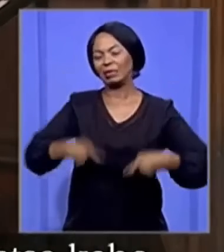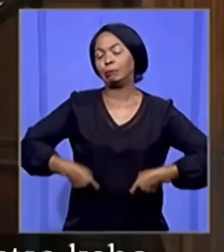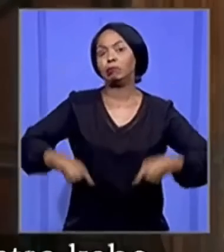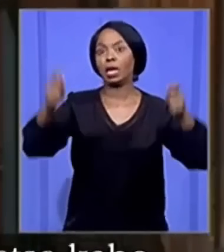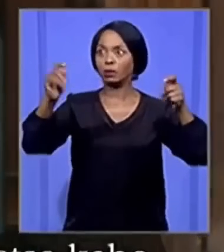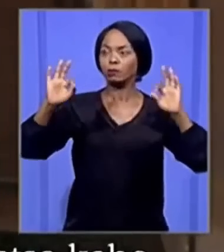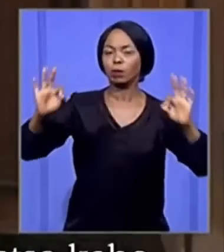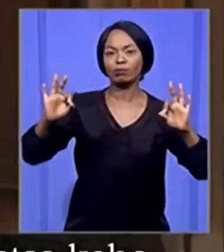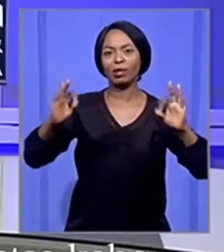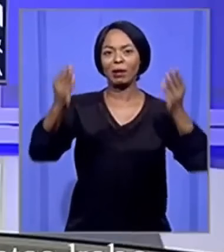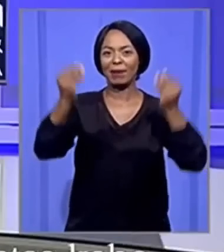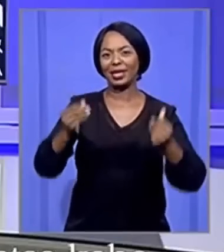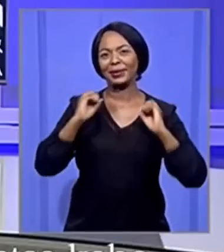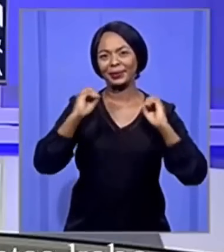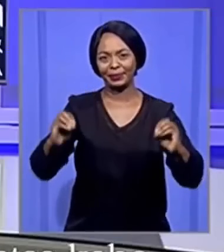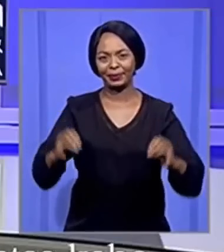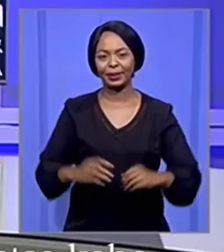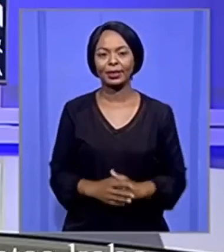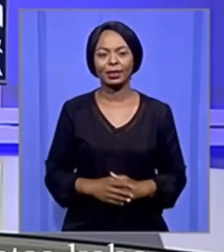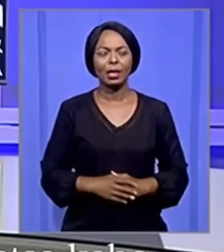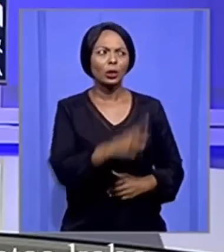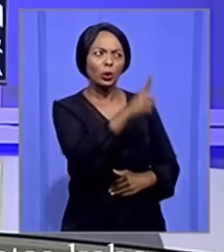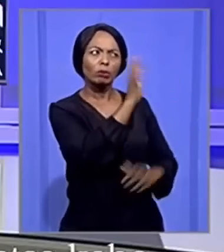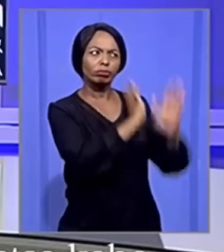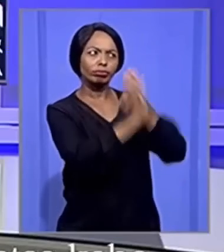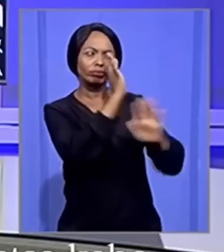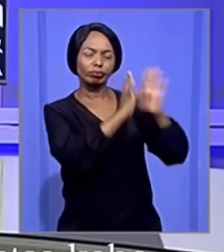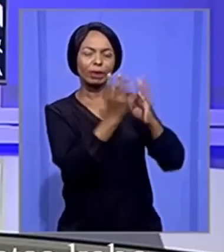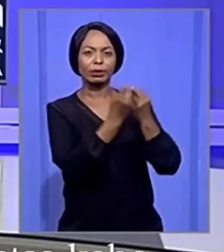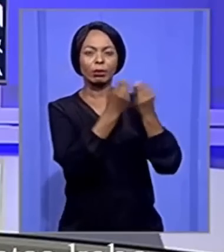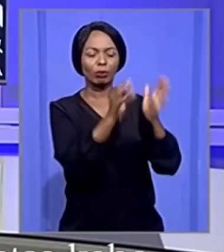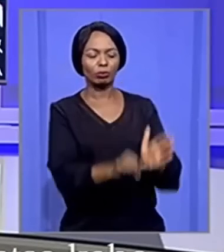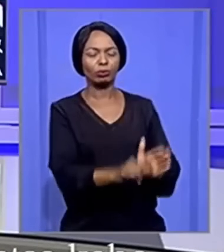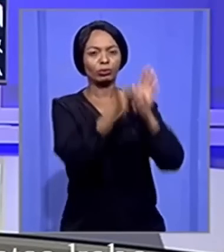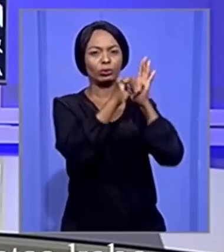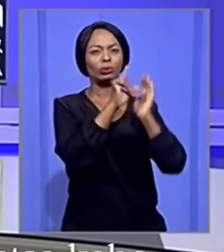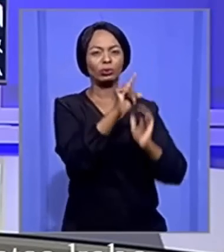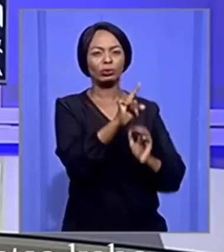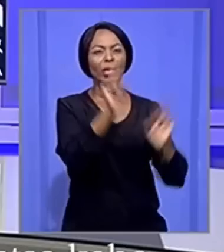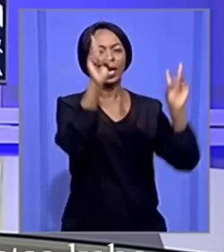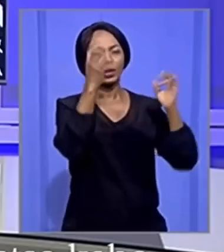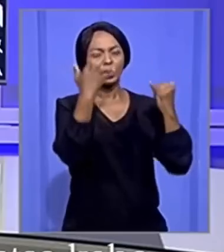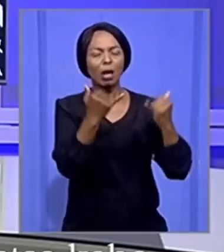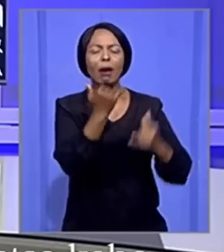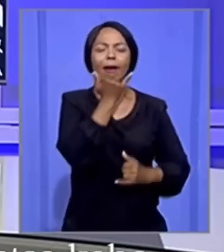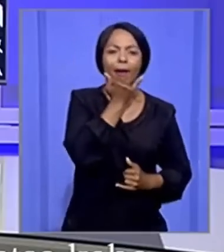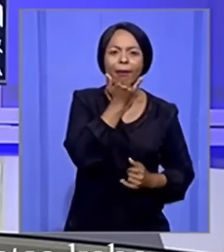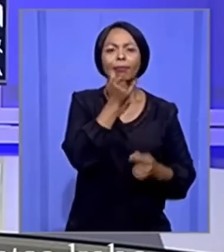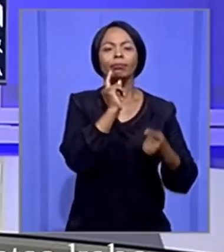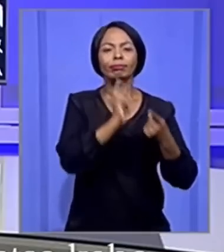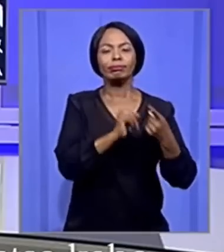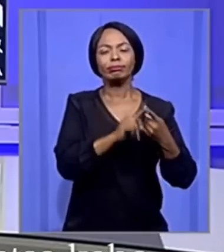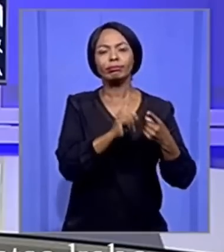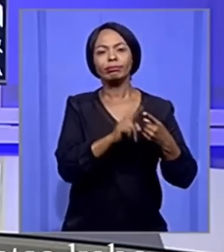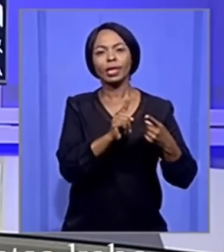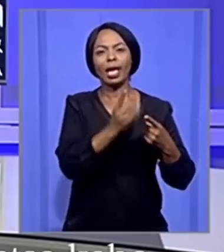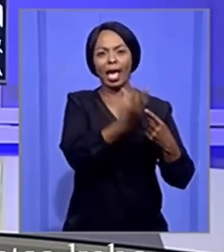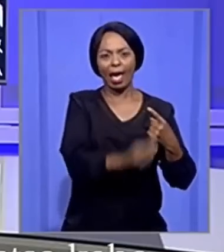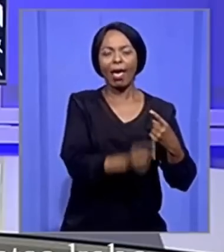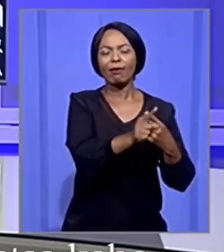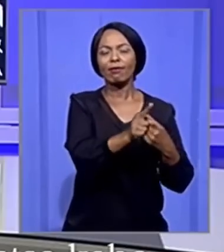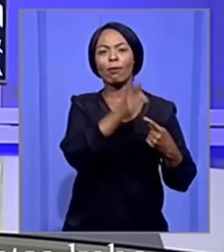eo o tlhagisitse kgang e nngwe e botlhokwa thata re Matabane gore le itumeletse le morero wa gore go na